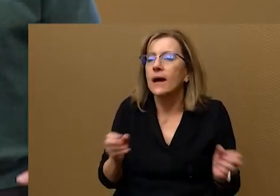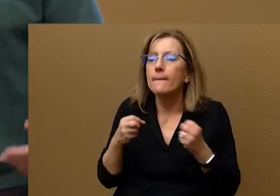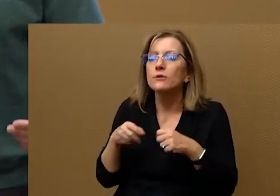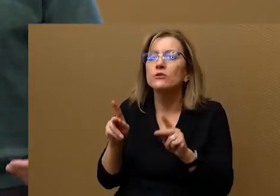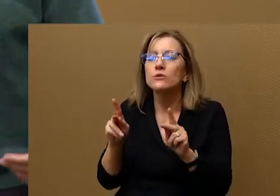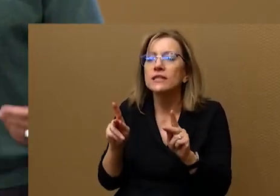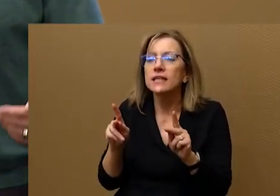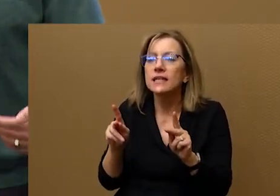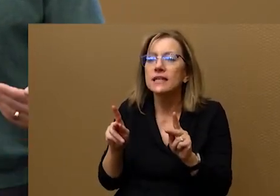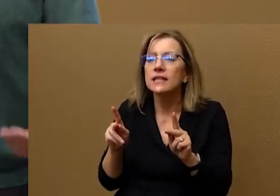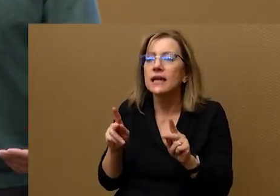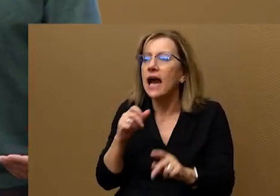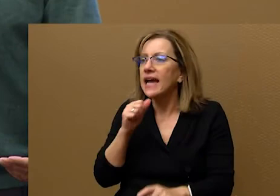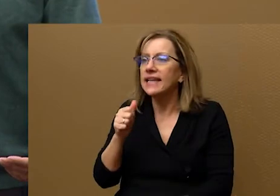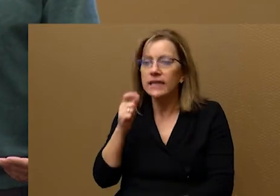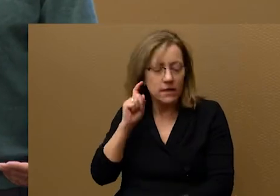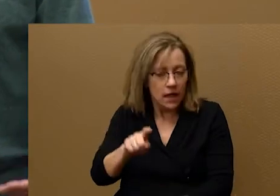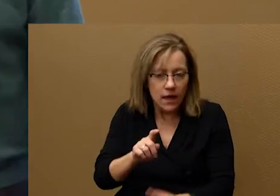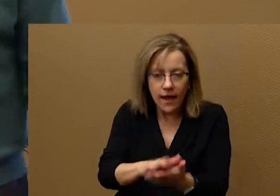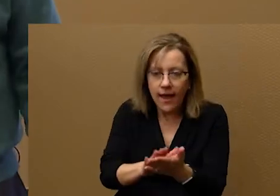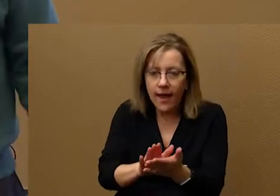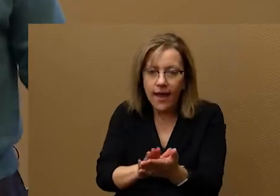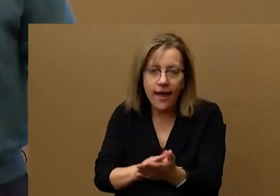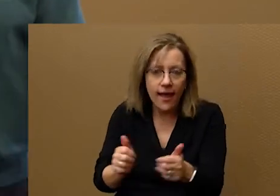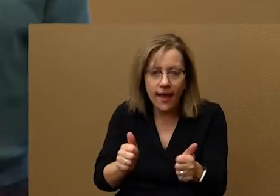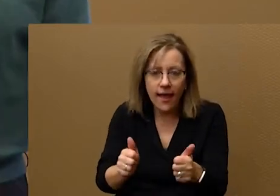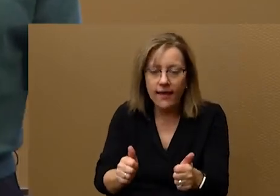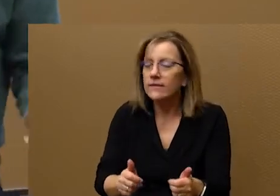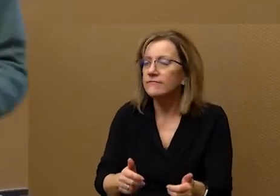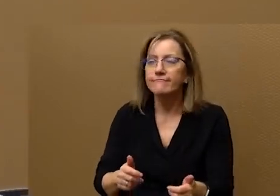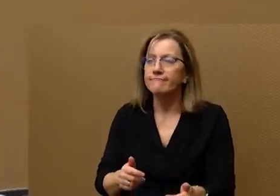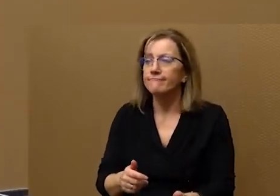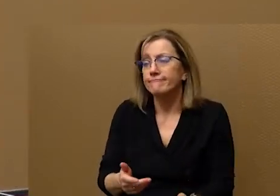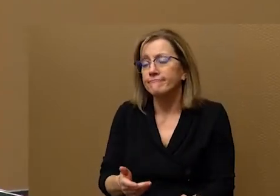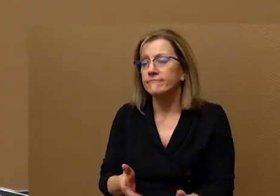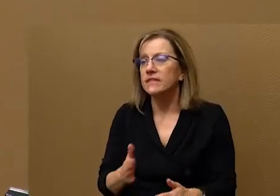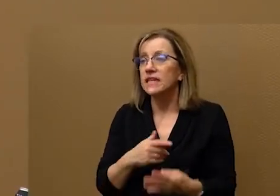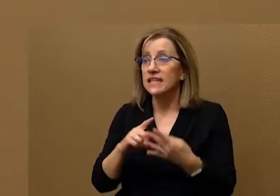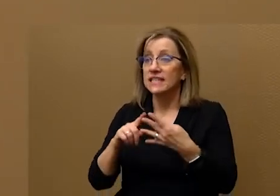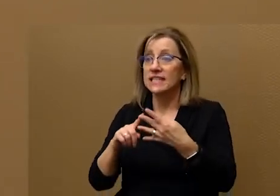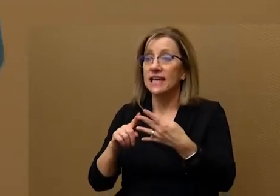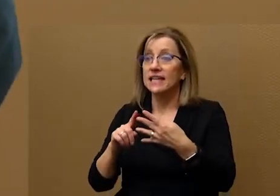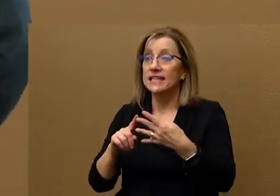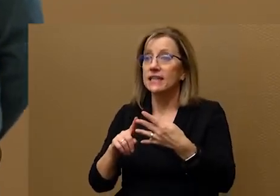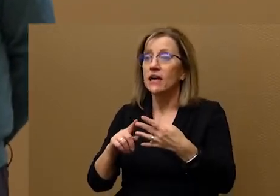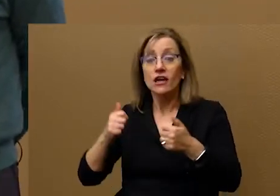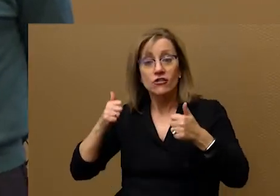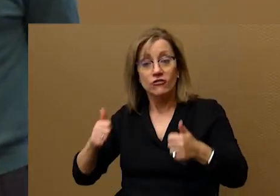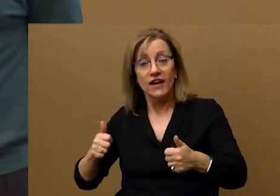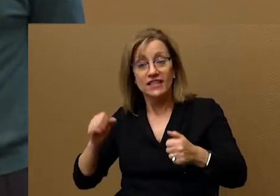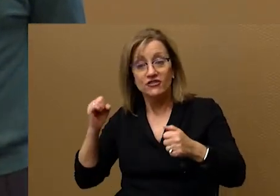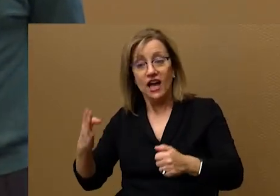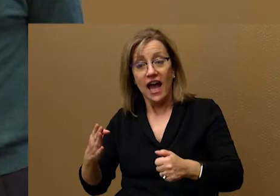I didn't notice the positive thing happening. Second one was, great job.